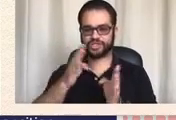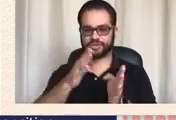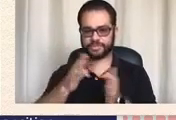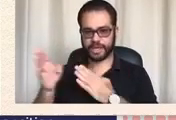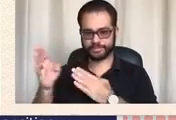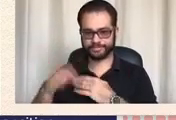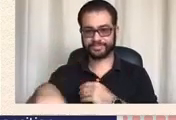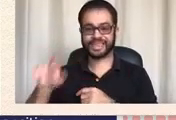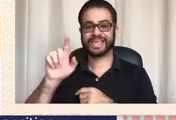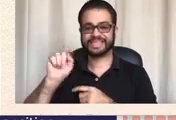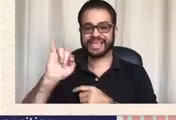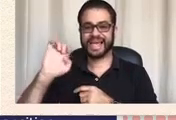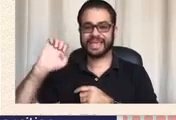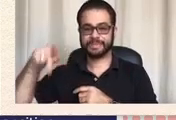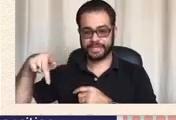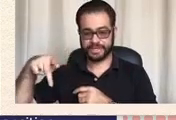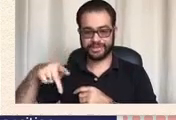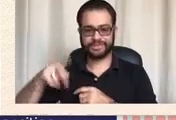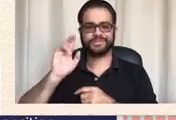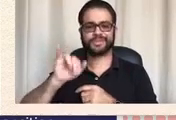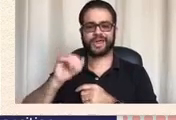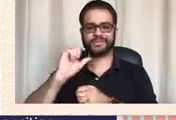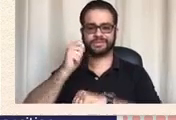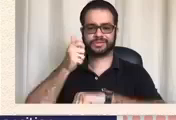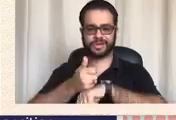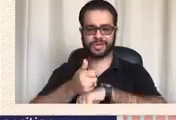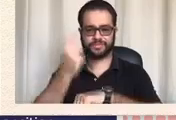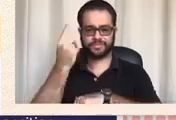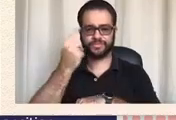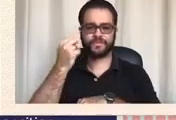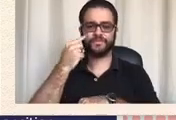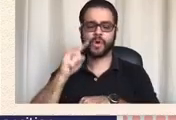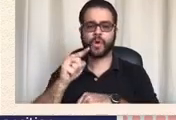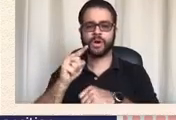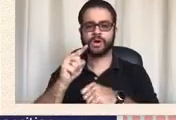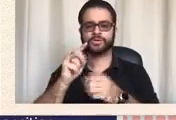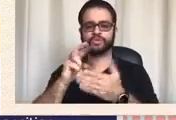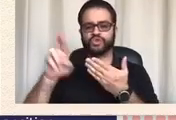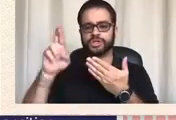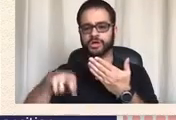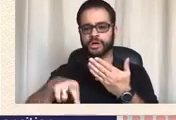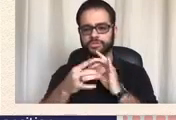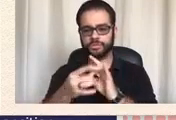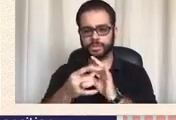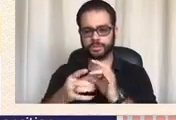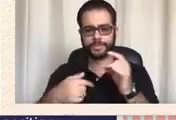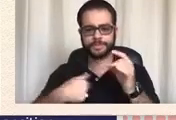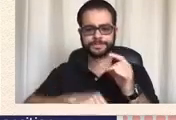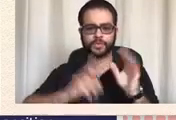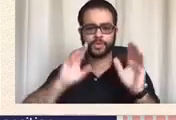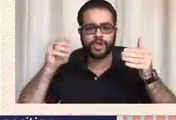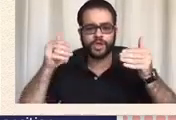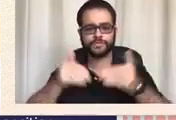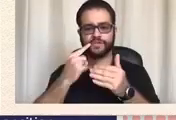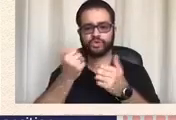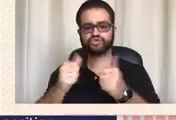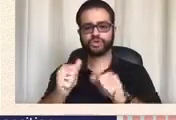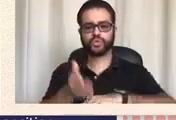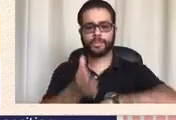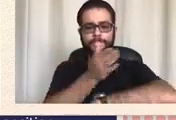is designed to be a result oriented process. So we're focusing on improving the academic and functional